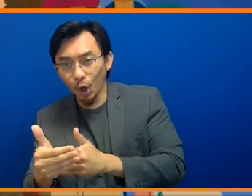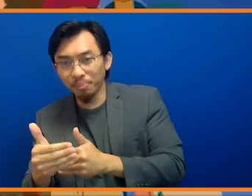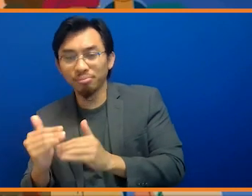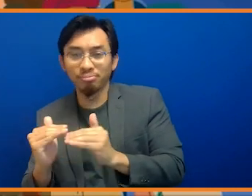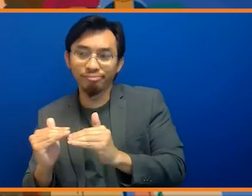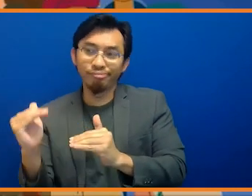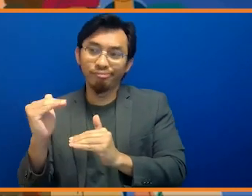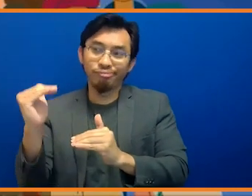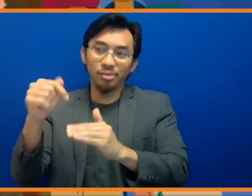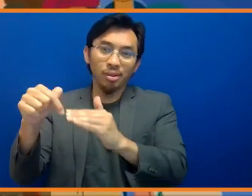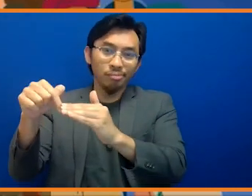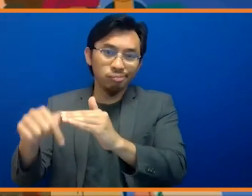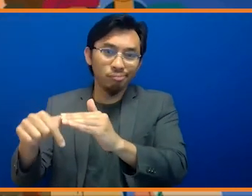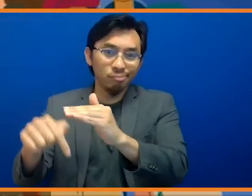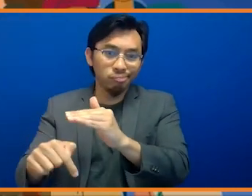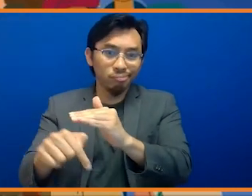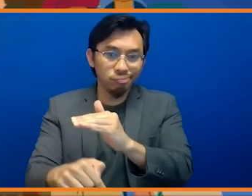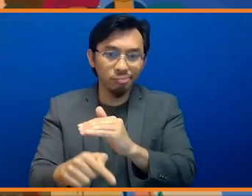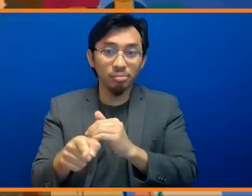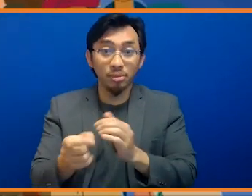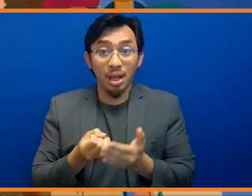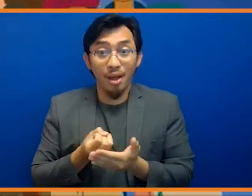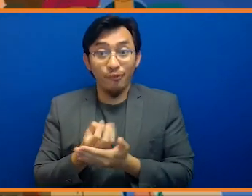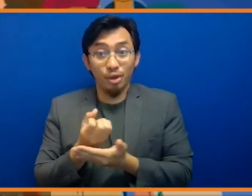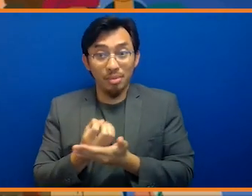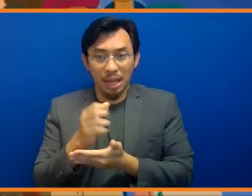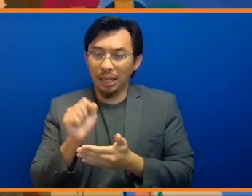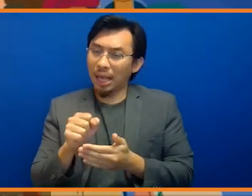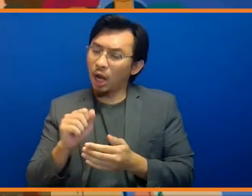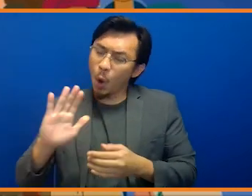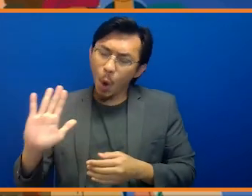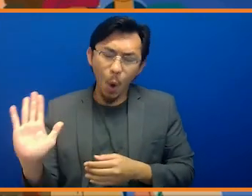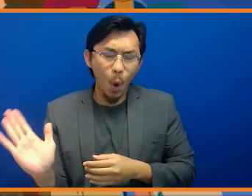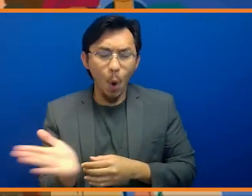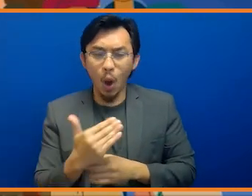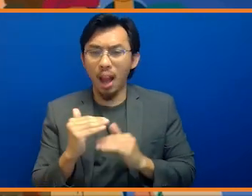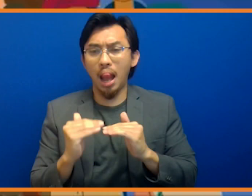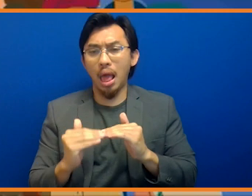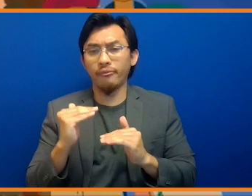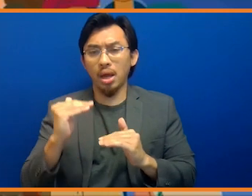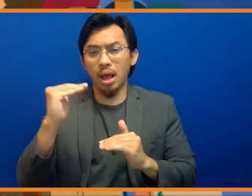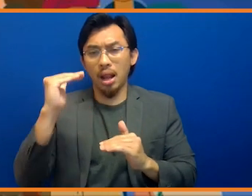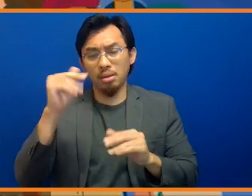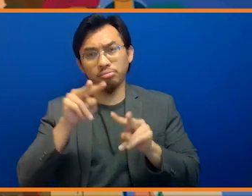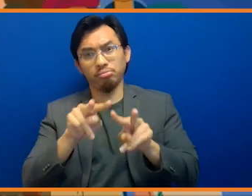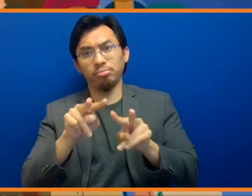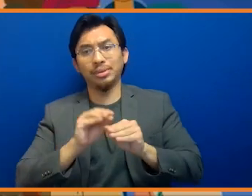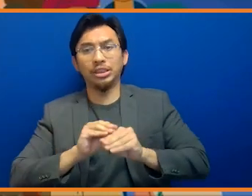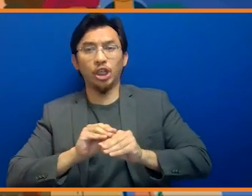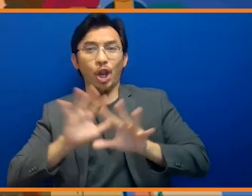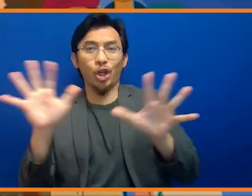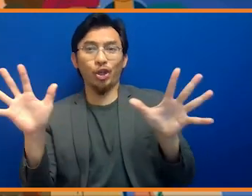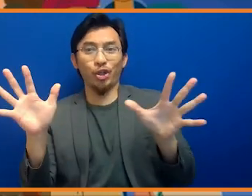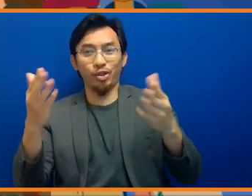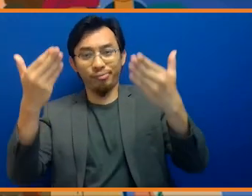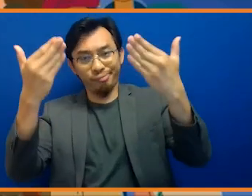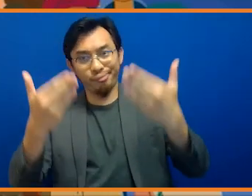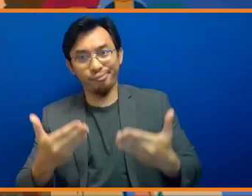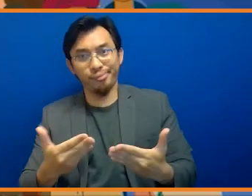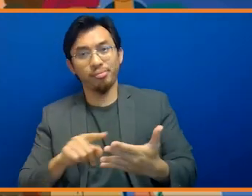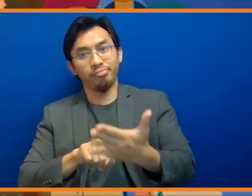level. And also the message could reach all level of audience in to screen provided in